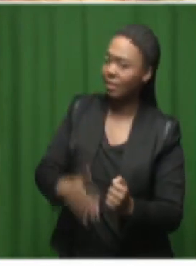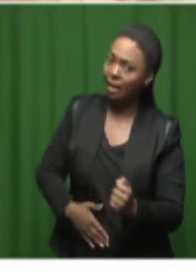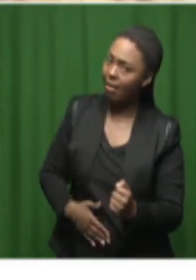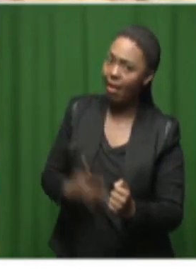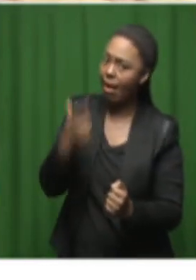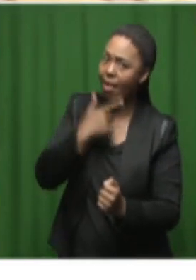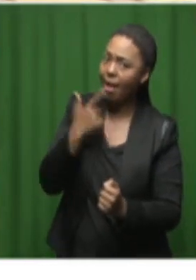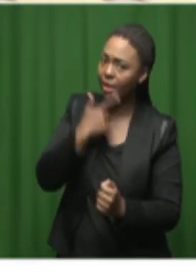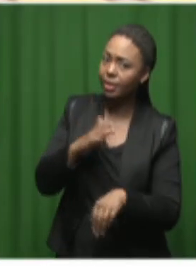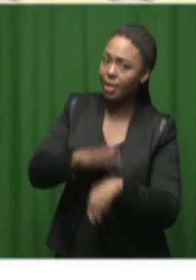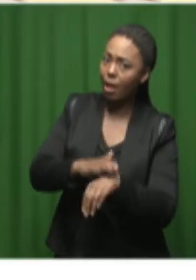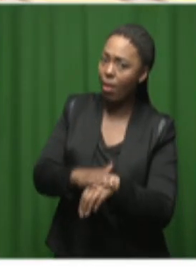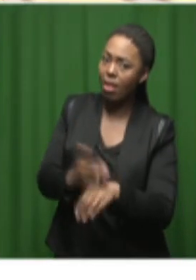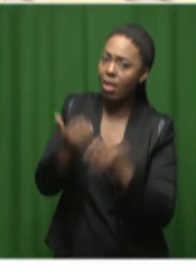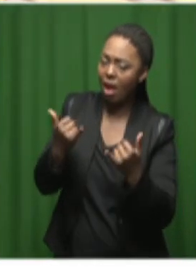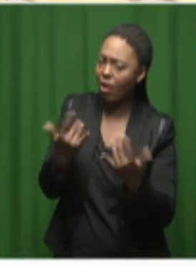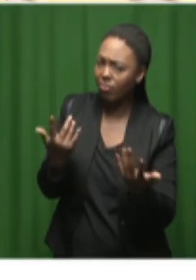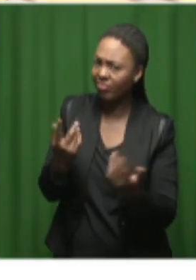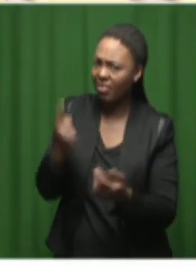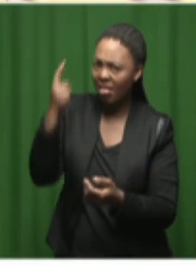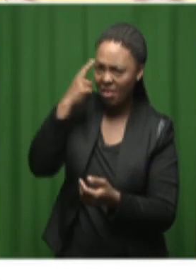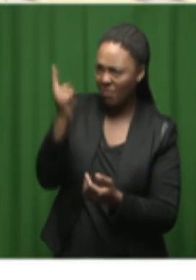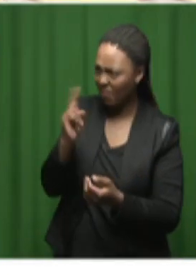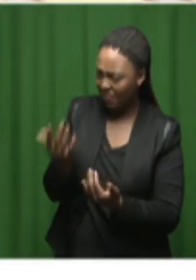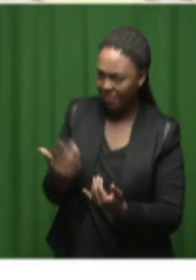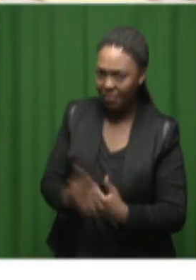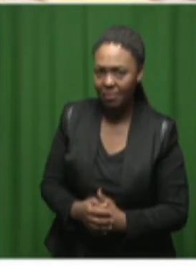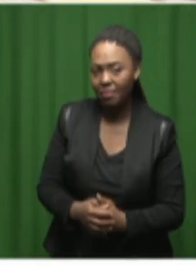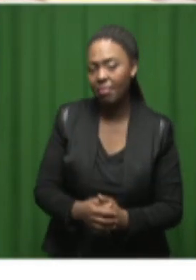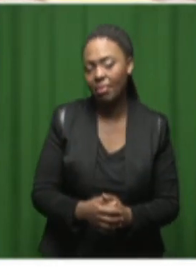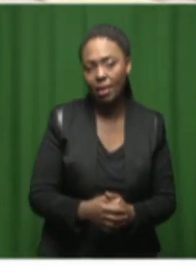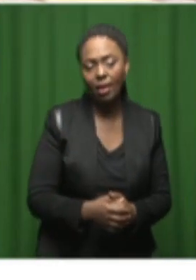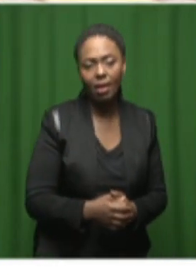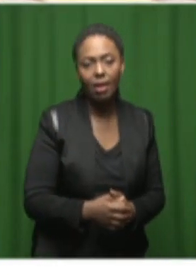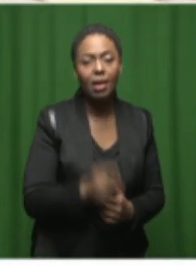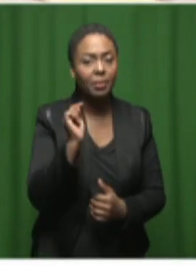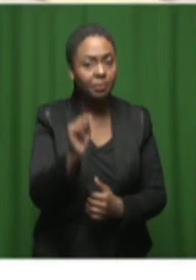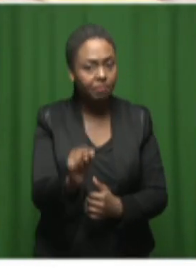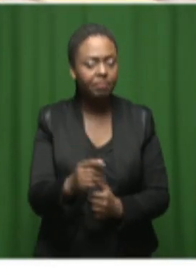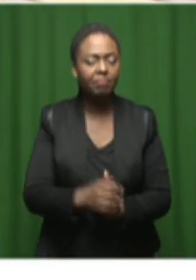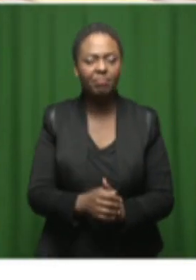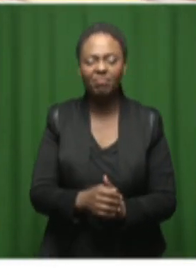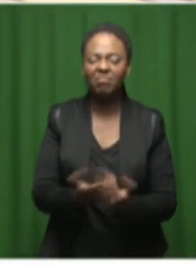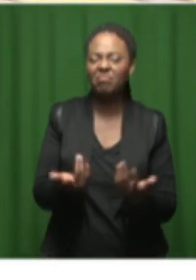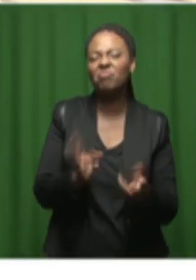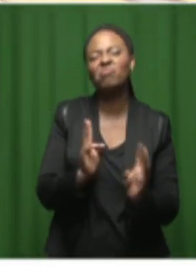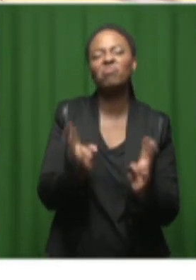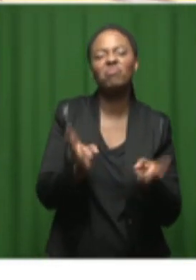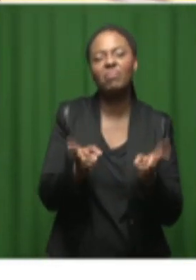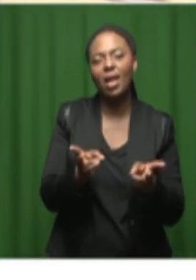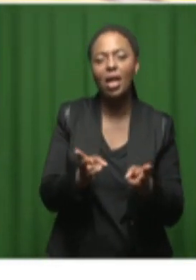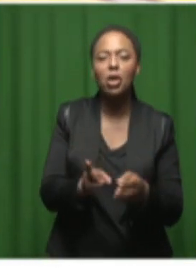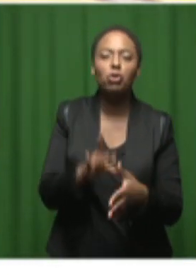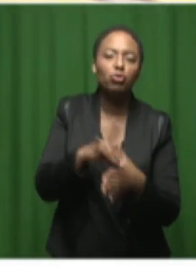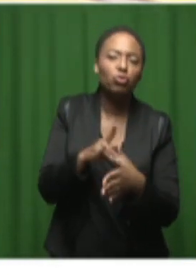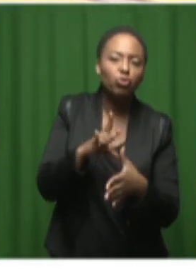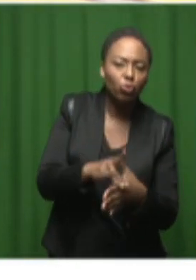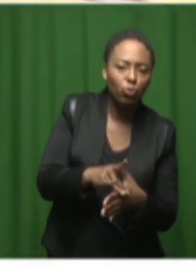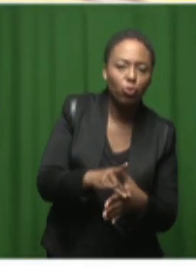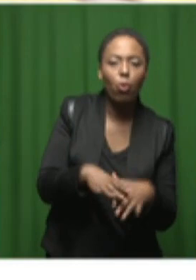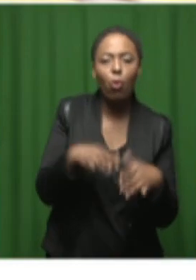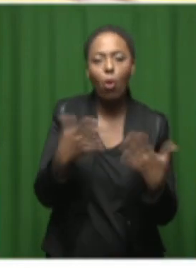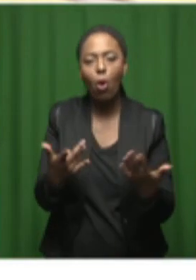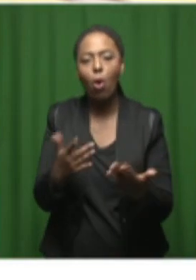for you in your household? So it would be a typical mostly stew or